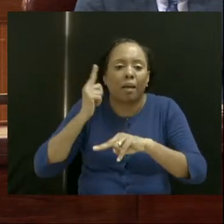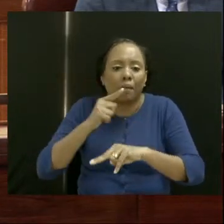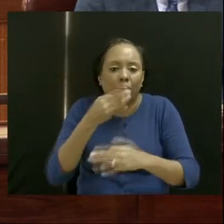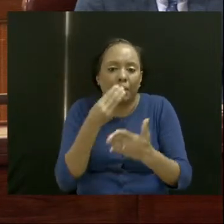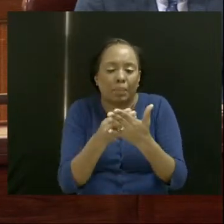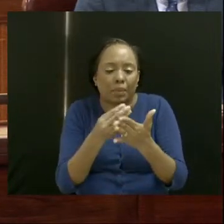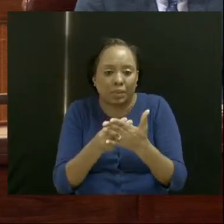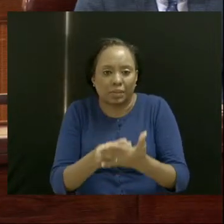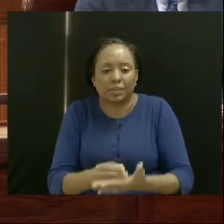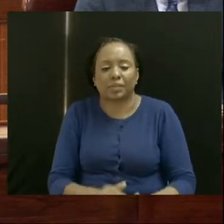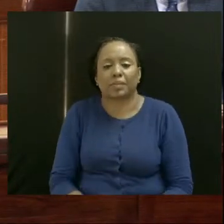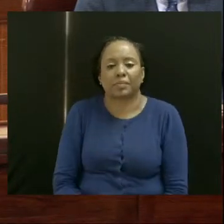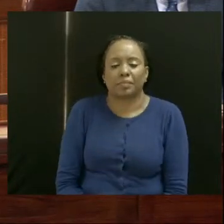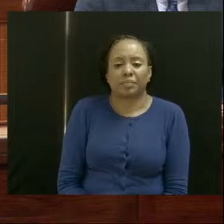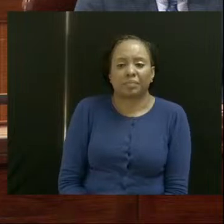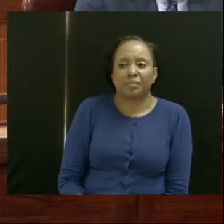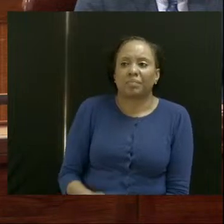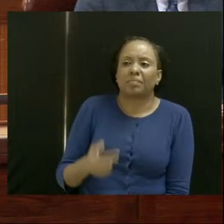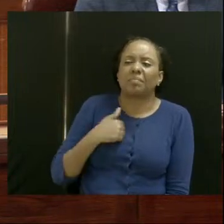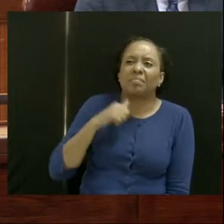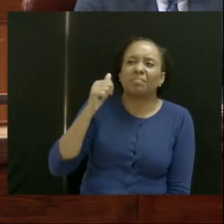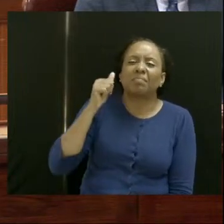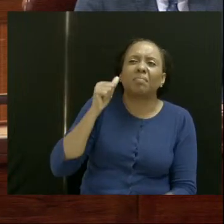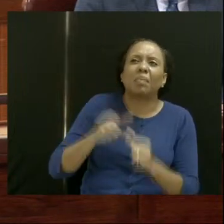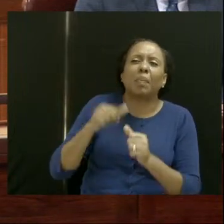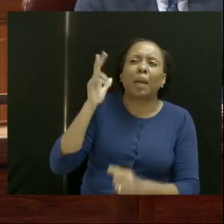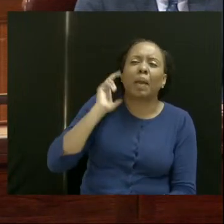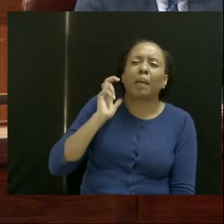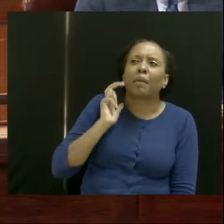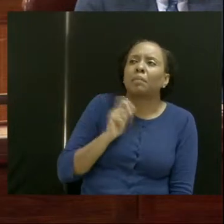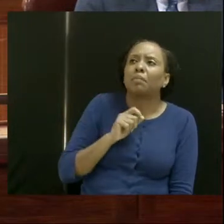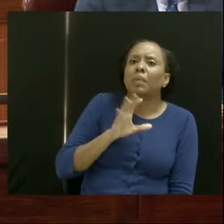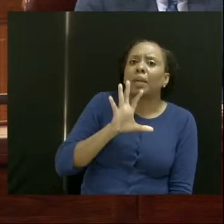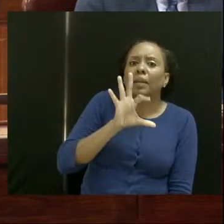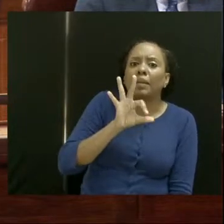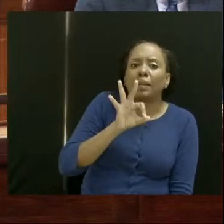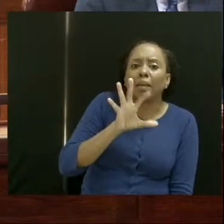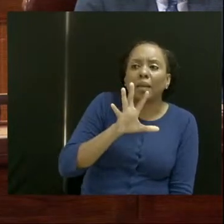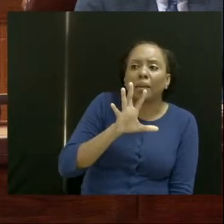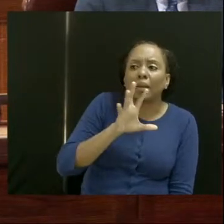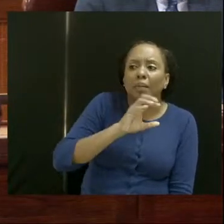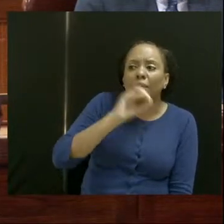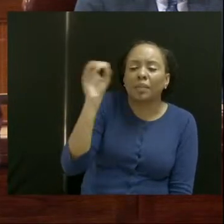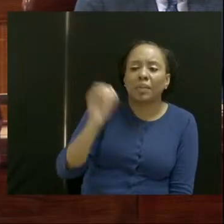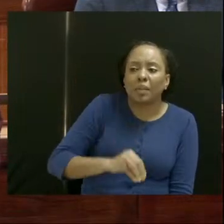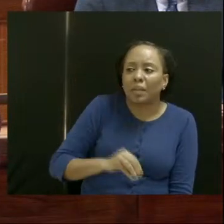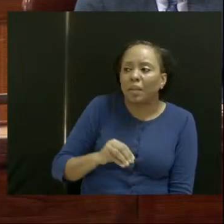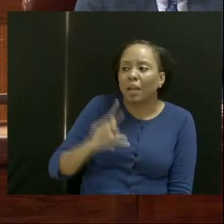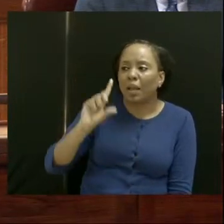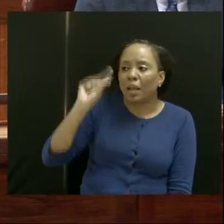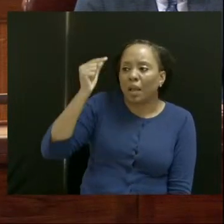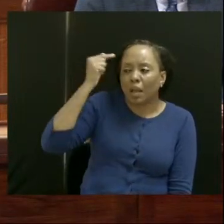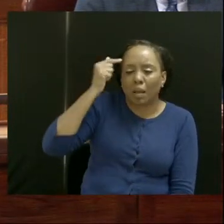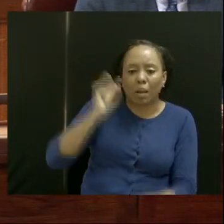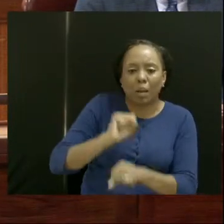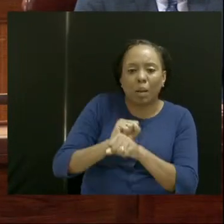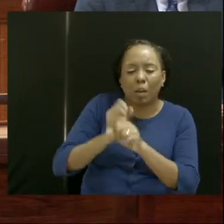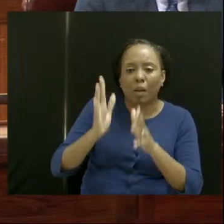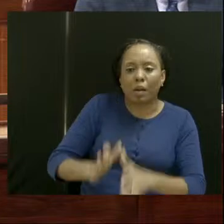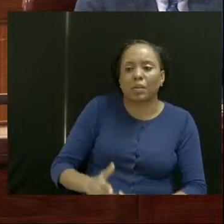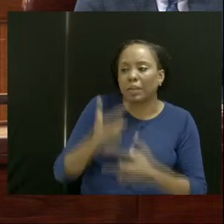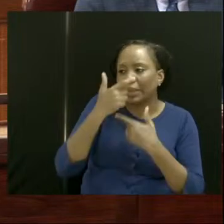And I remember hearing 95% of public servants are interested in